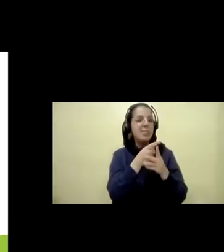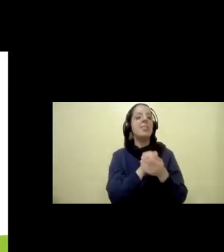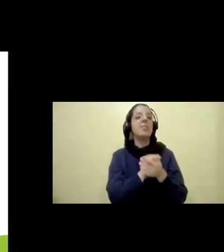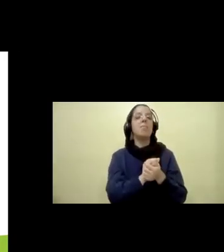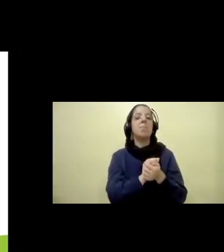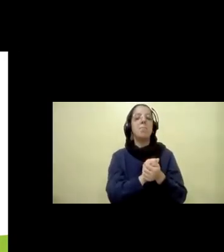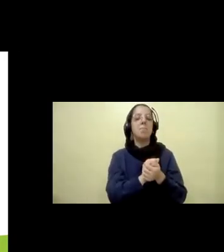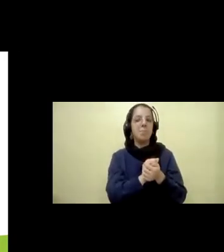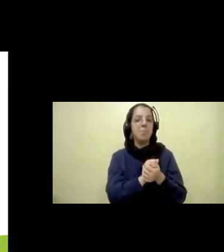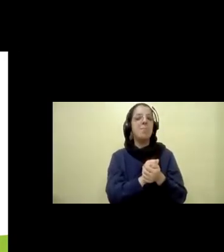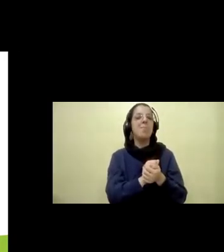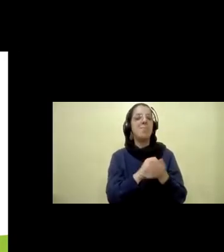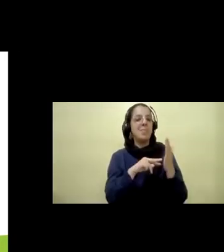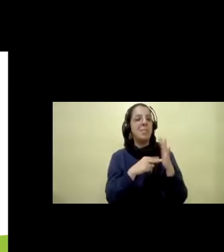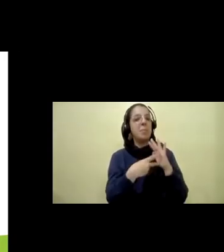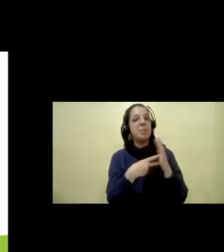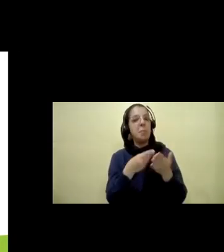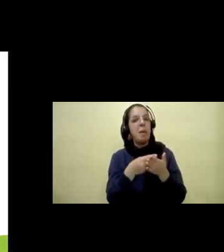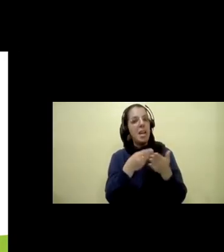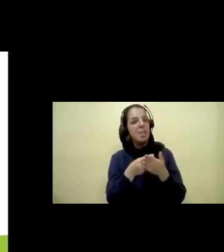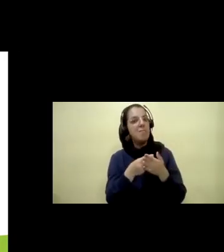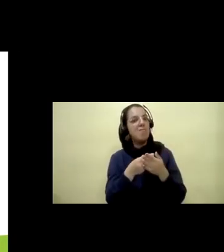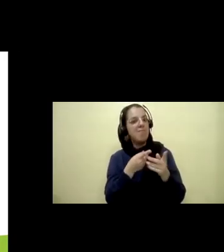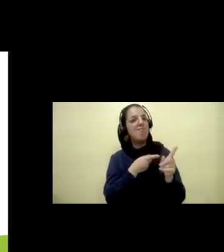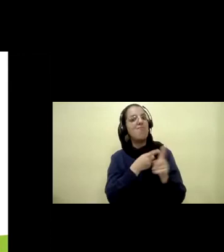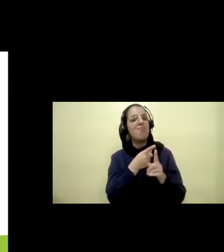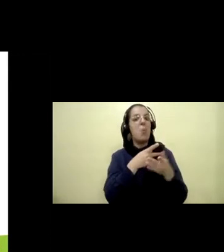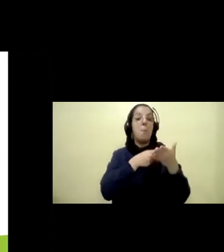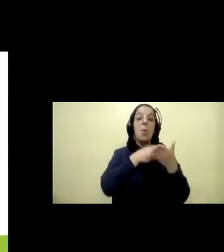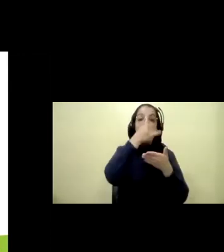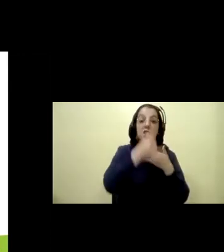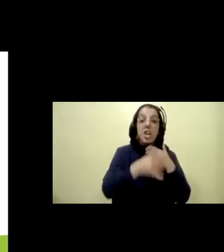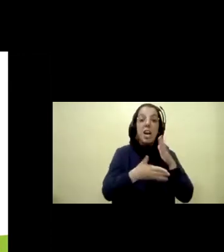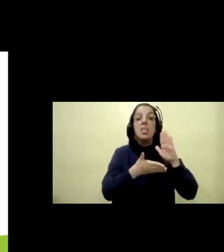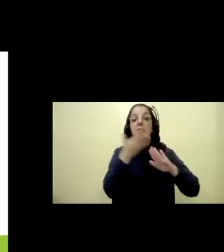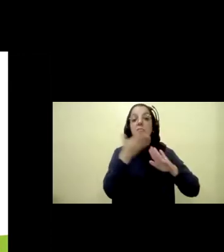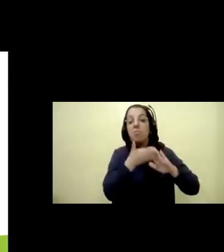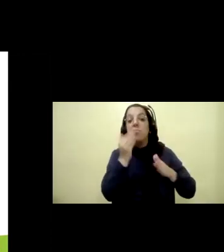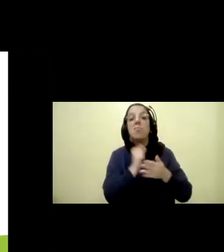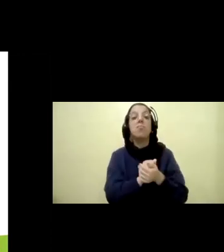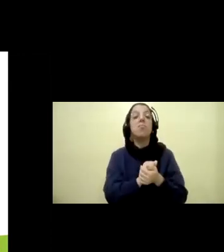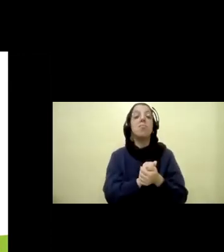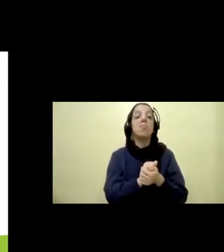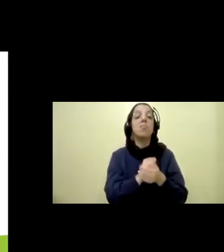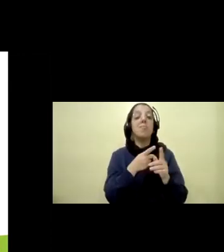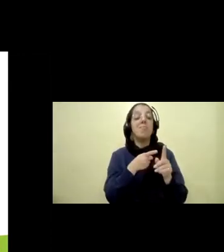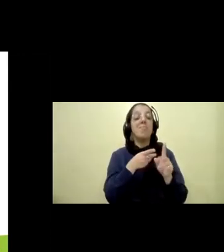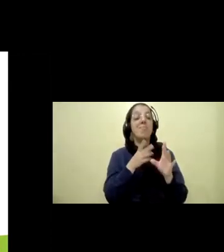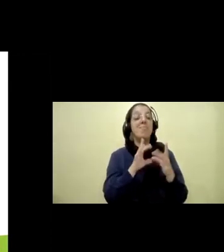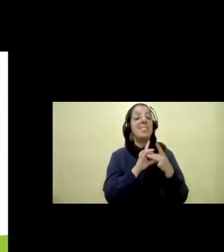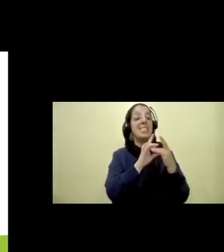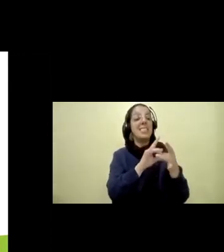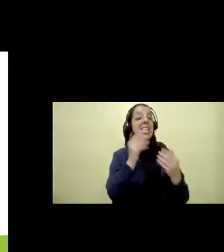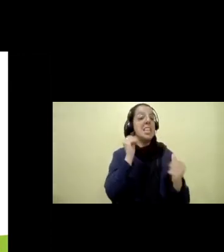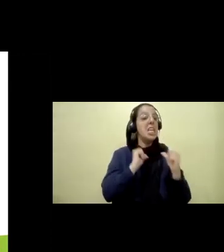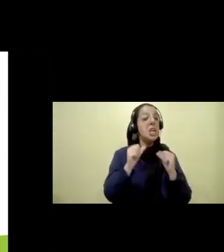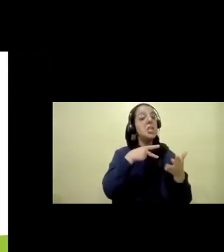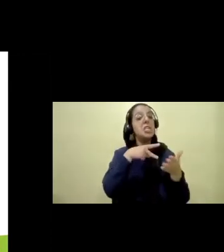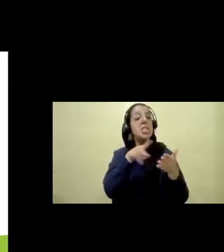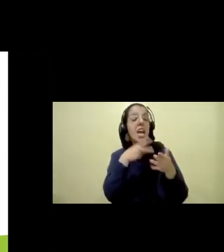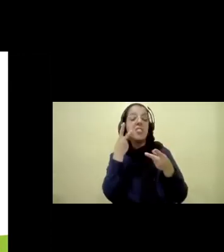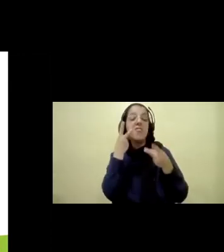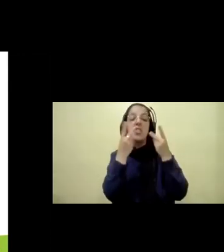sort of traditional funding categories. So operating and project funding in the arts, the various arts disciplines